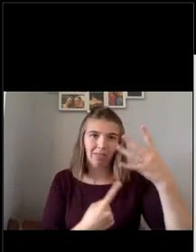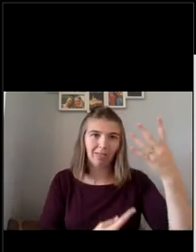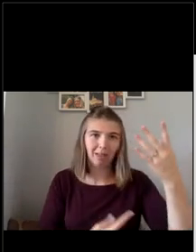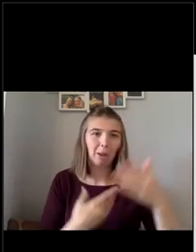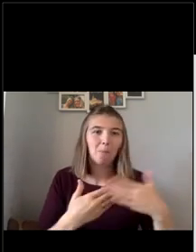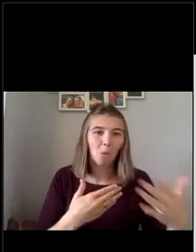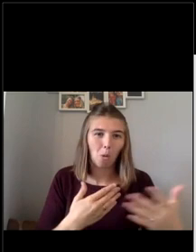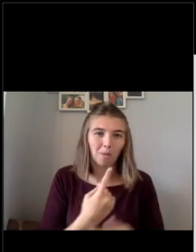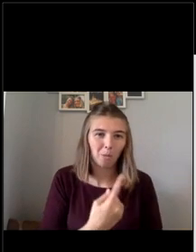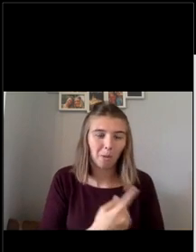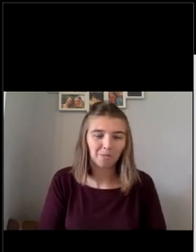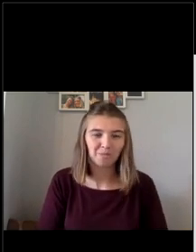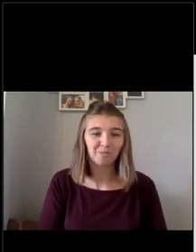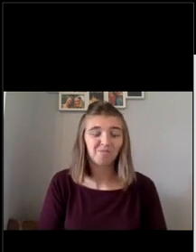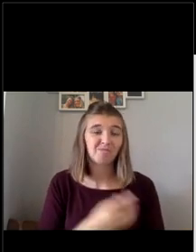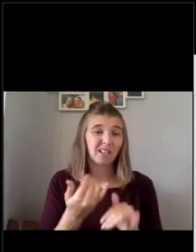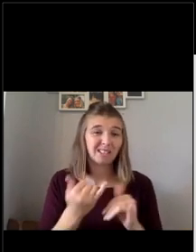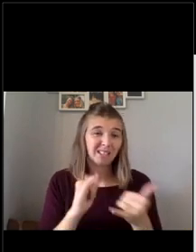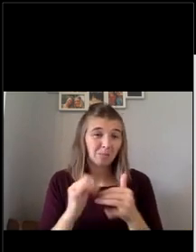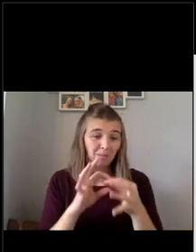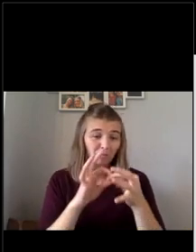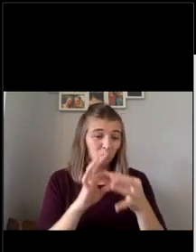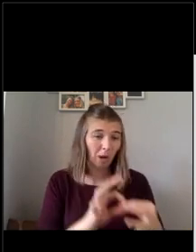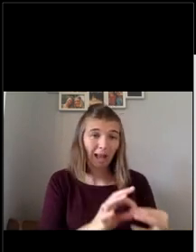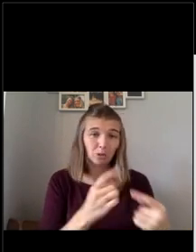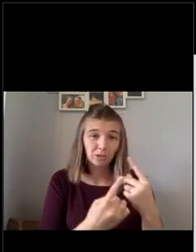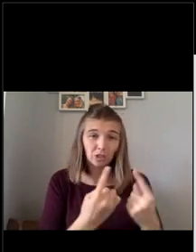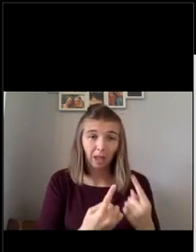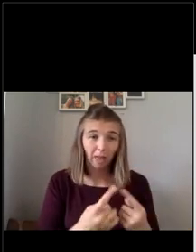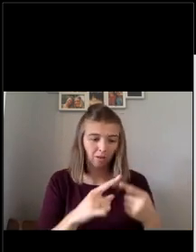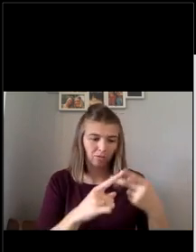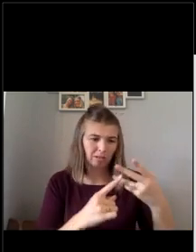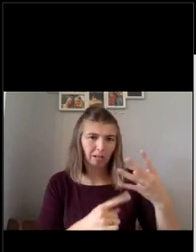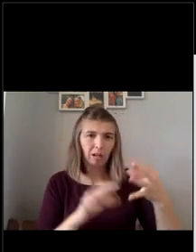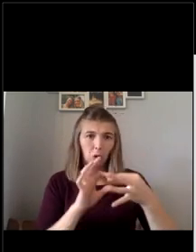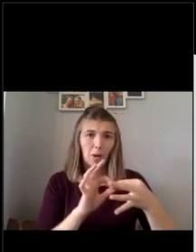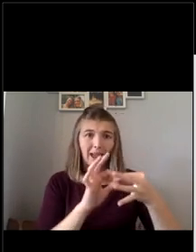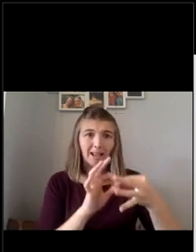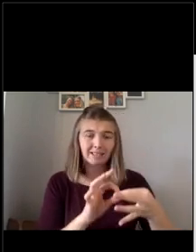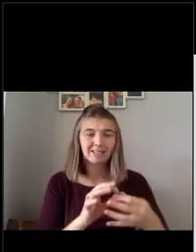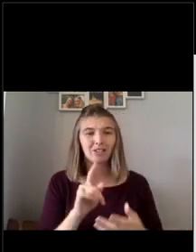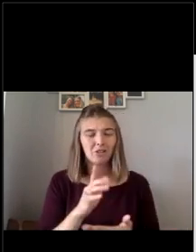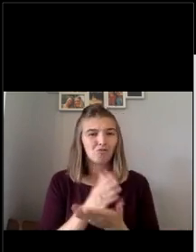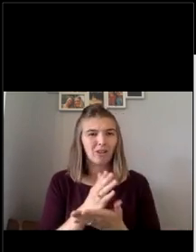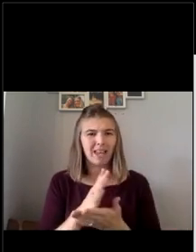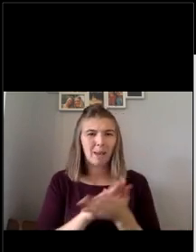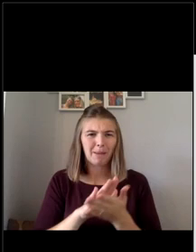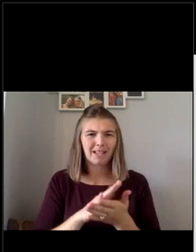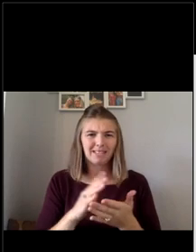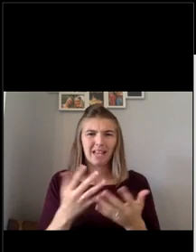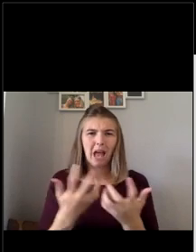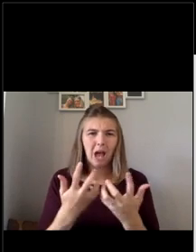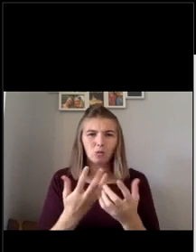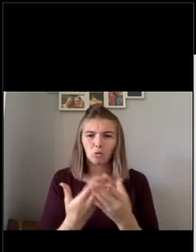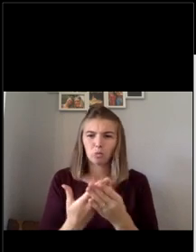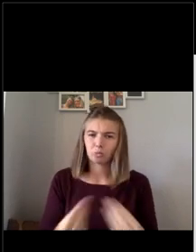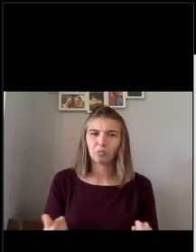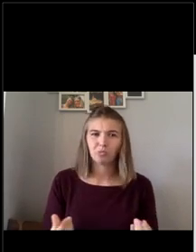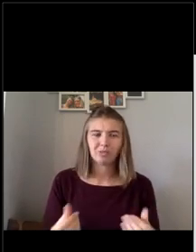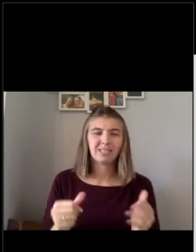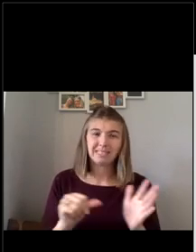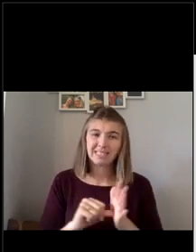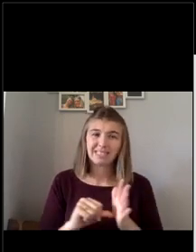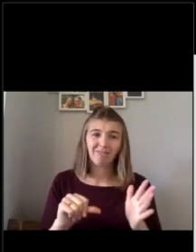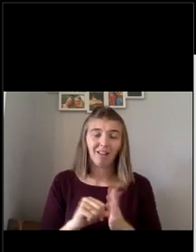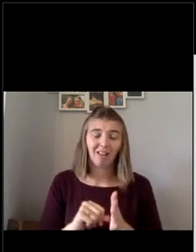really creates this very complex network to navigate through. Now, today I'm not really going to be talking about all